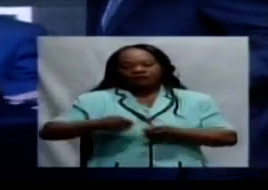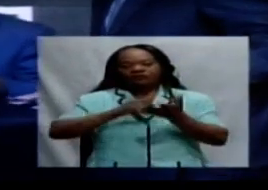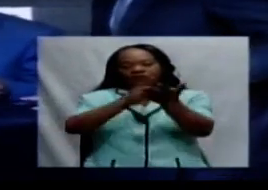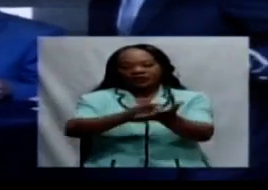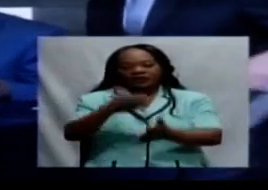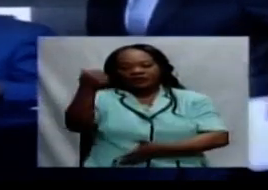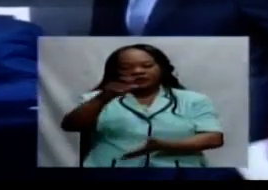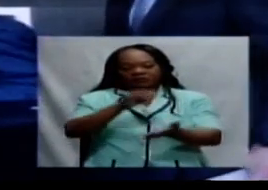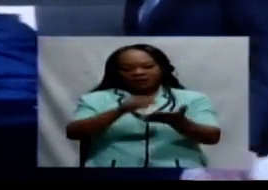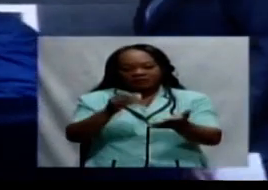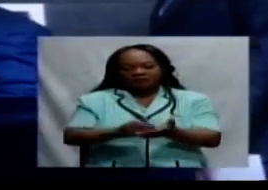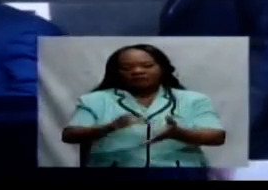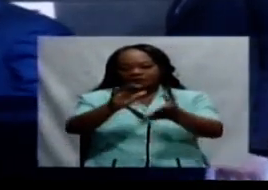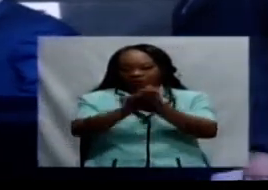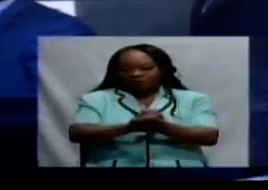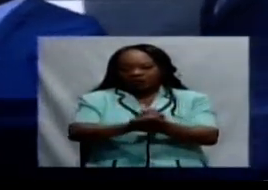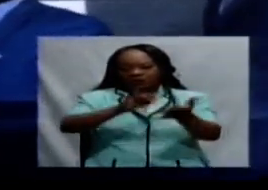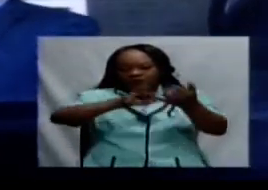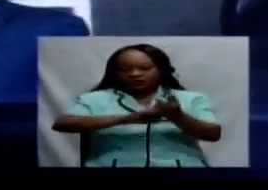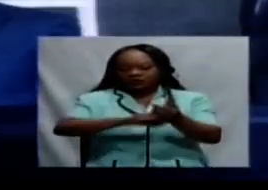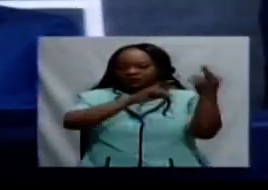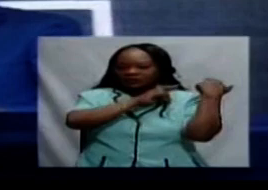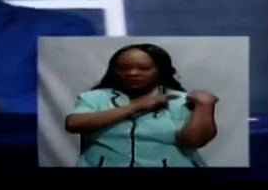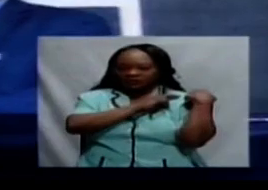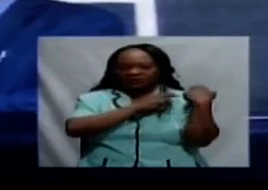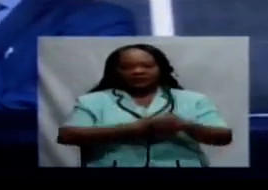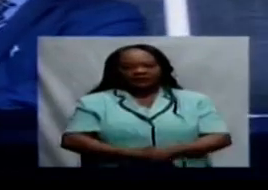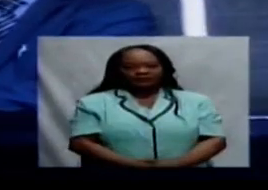for corporate social responsibility.